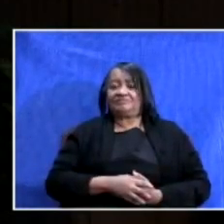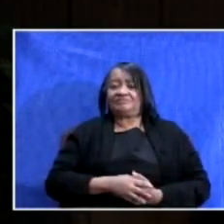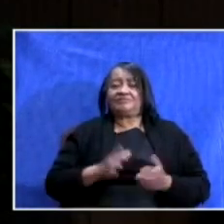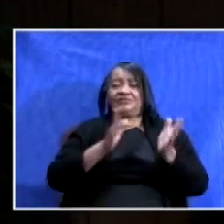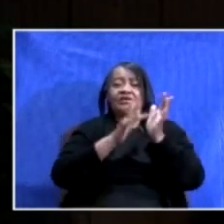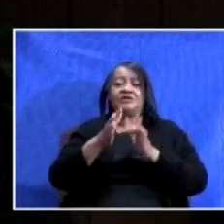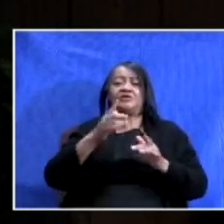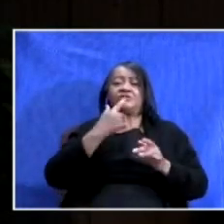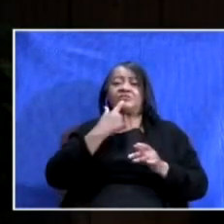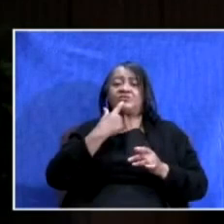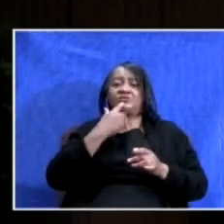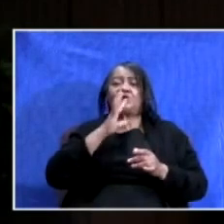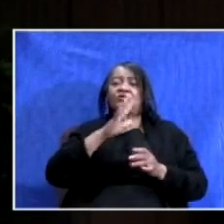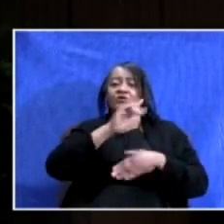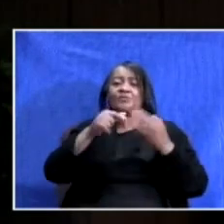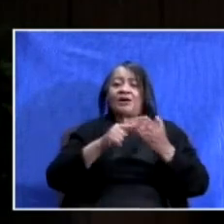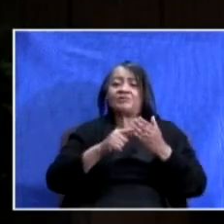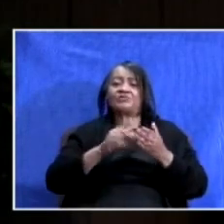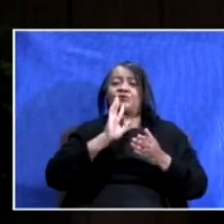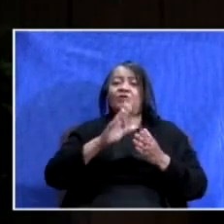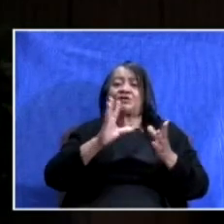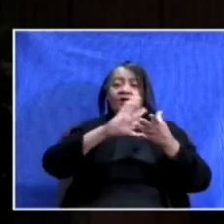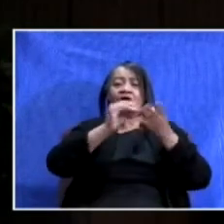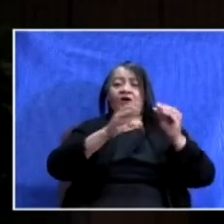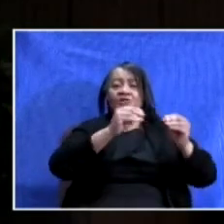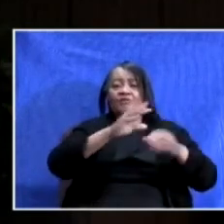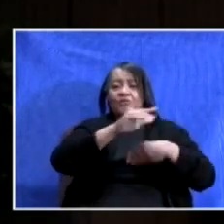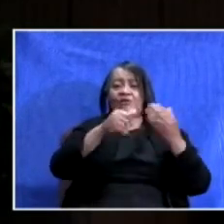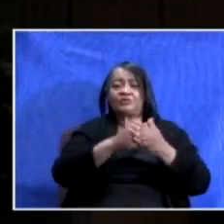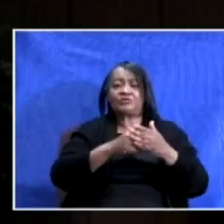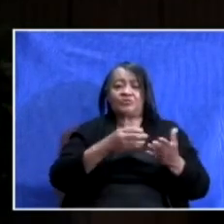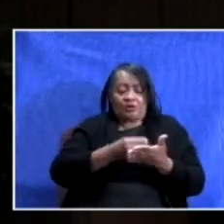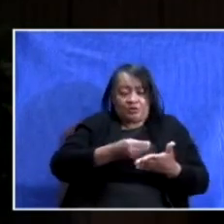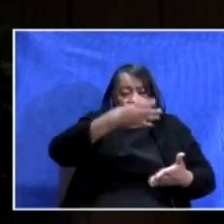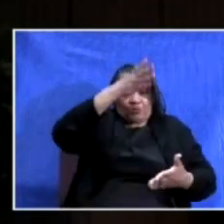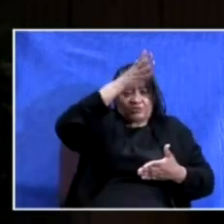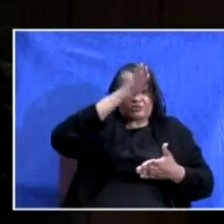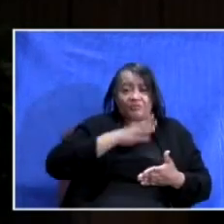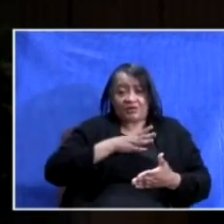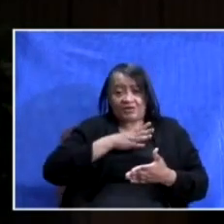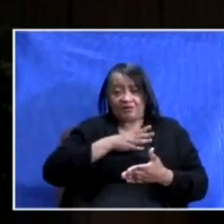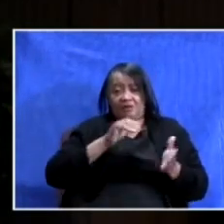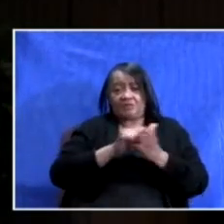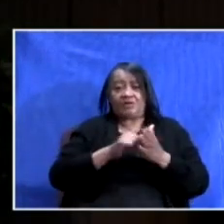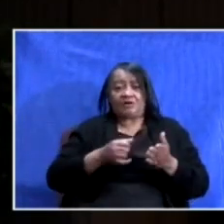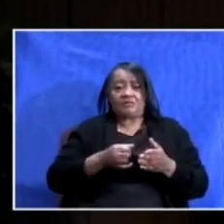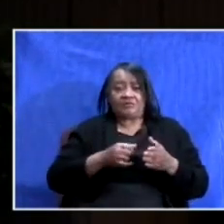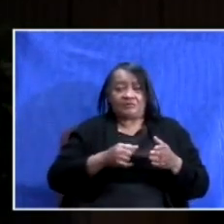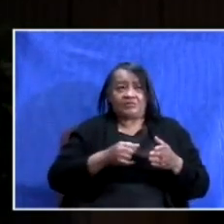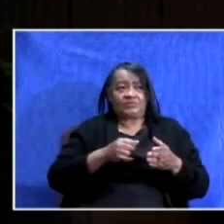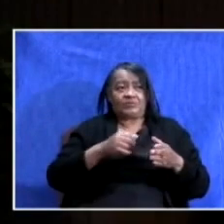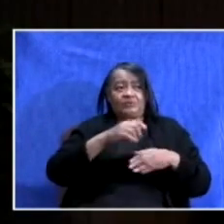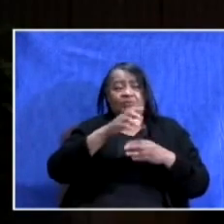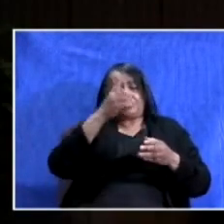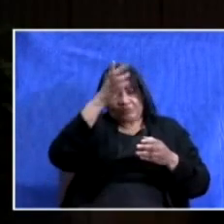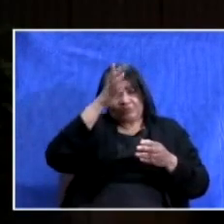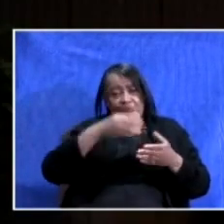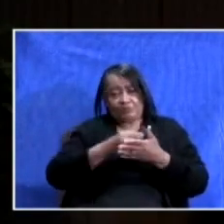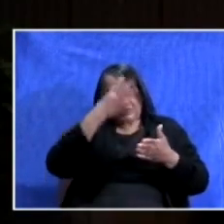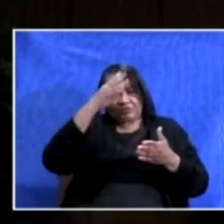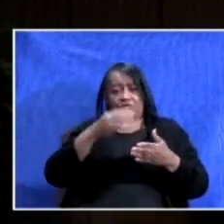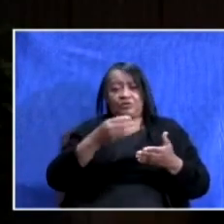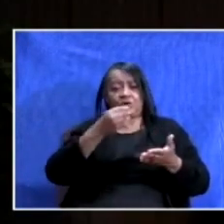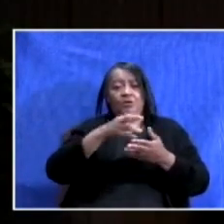He mentioned hell when he talks about the story of a rich man. We call dives. The